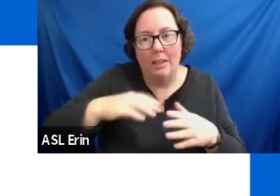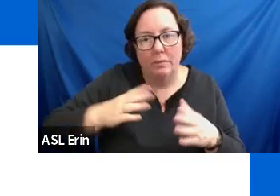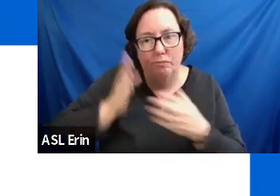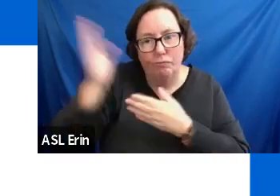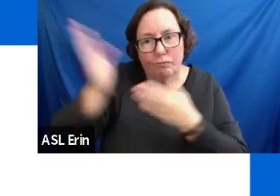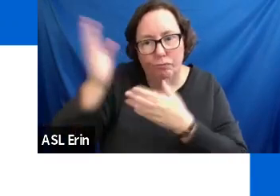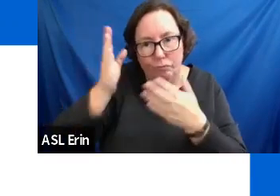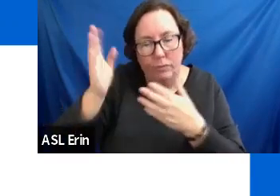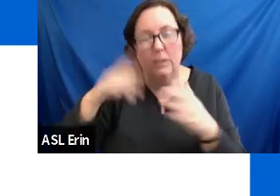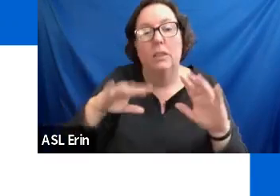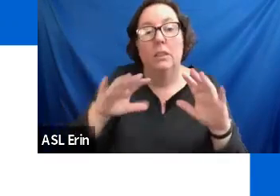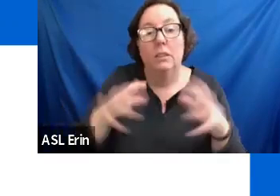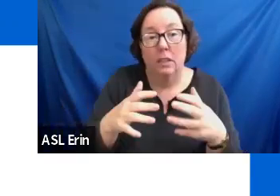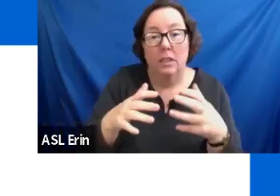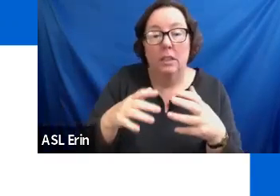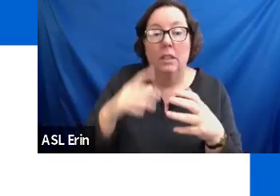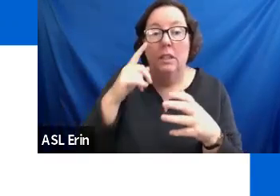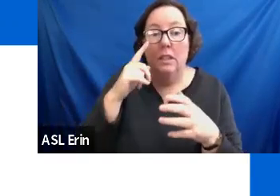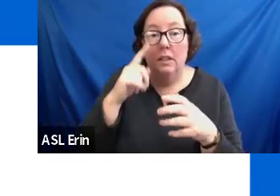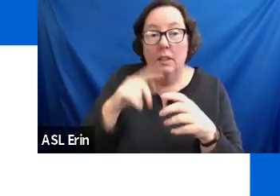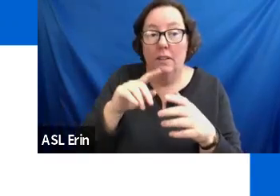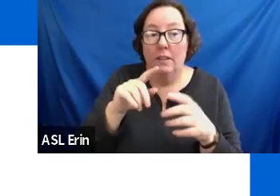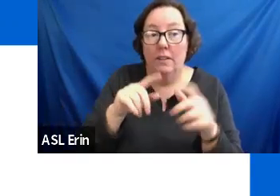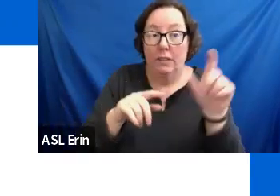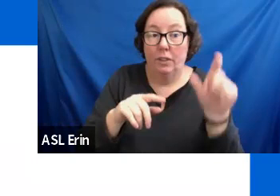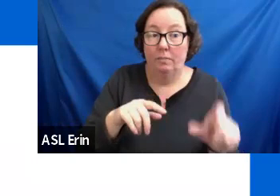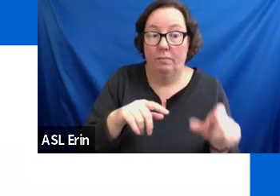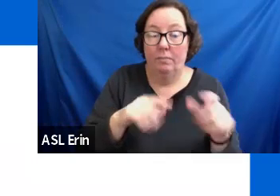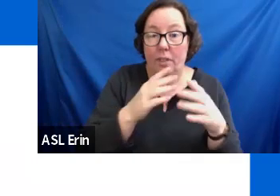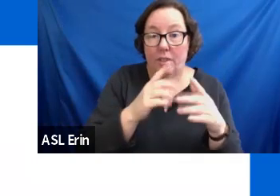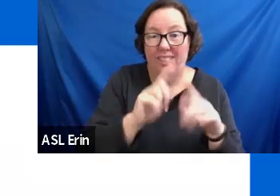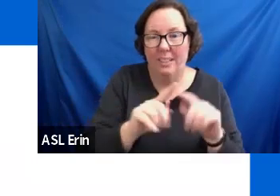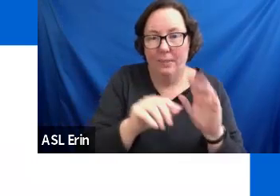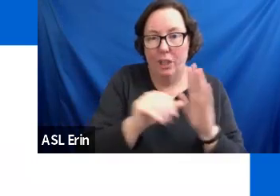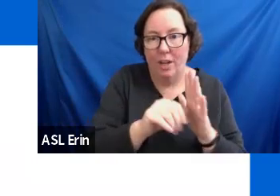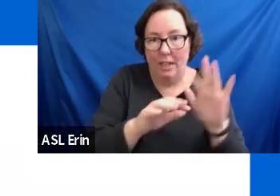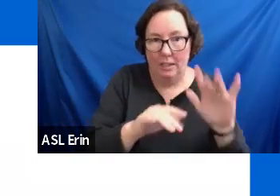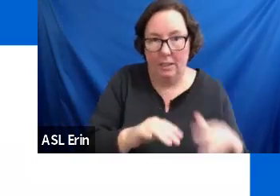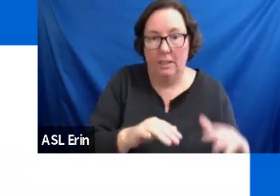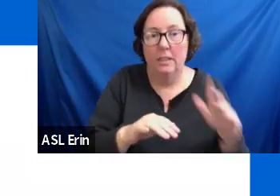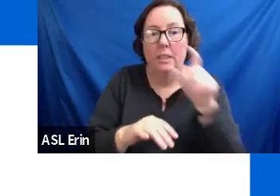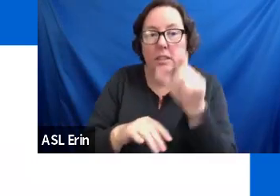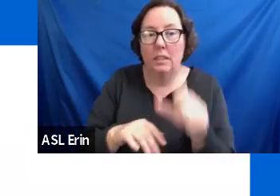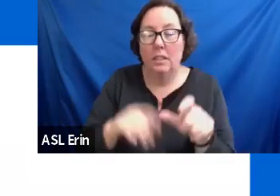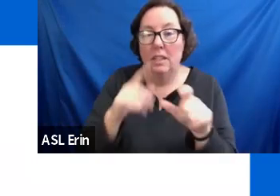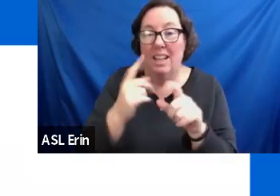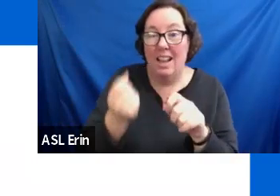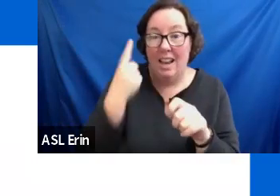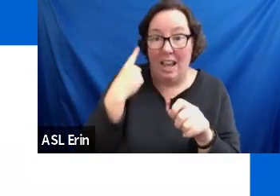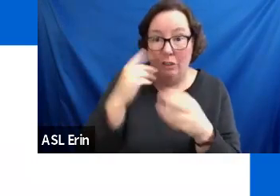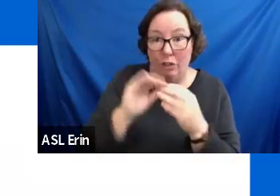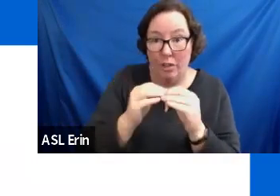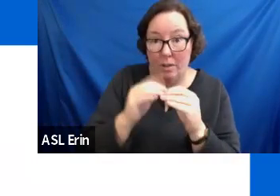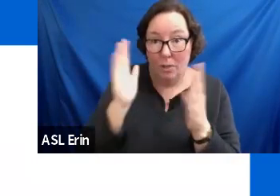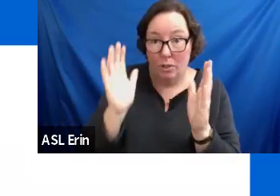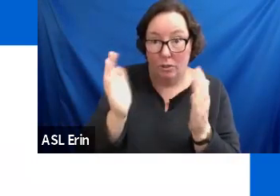The first, the middle column looks at the applicant pool for last school year, which